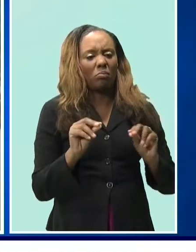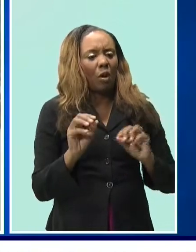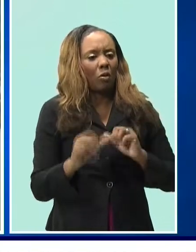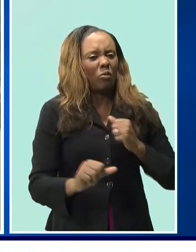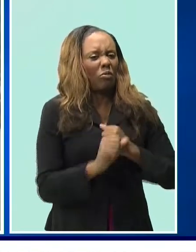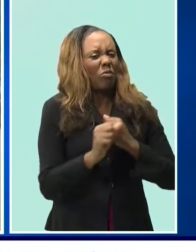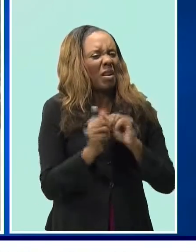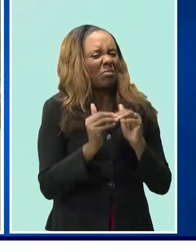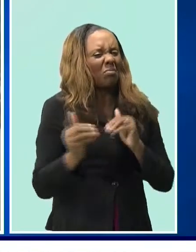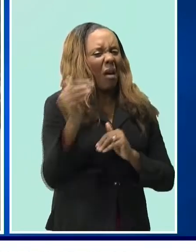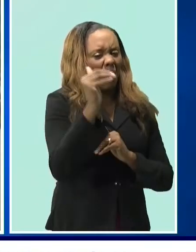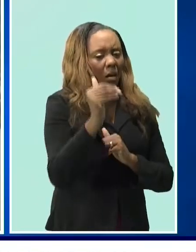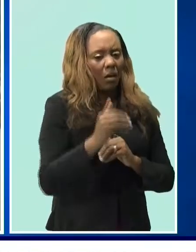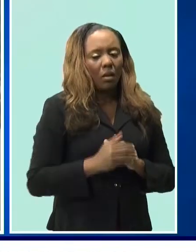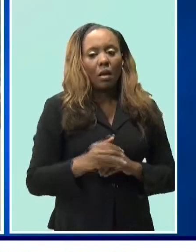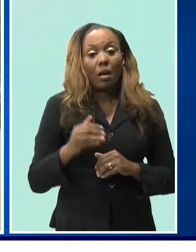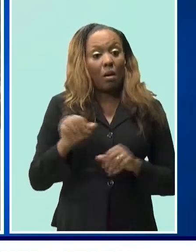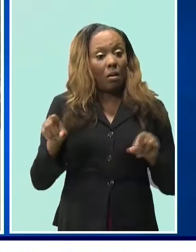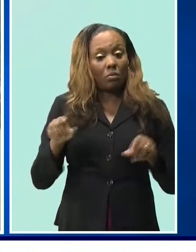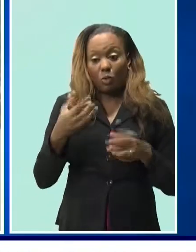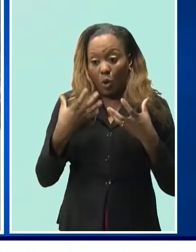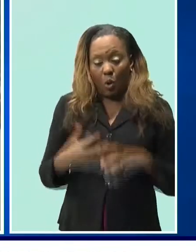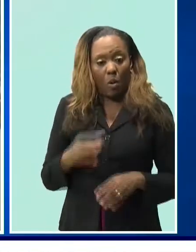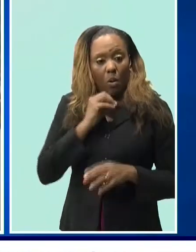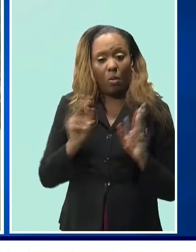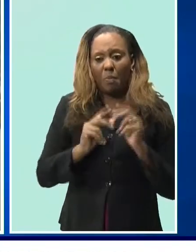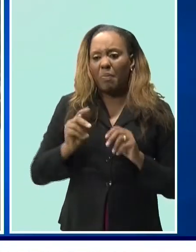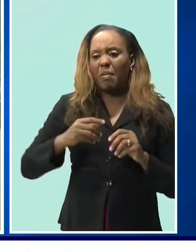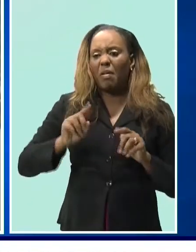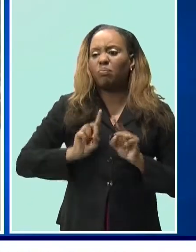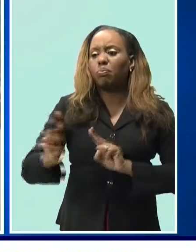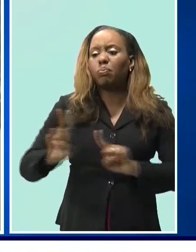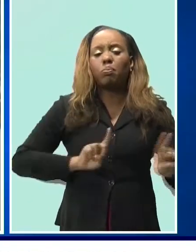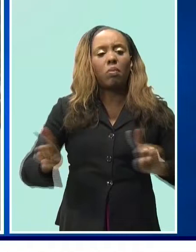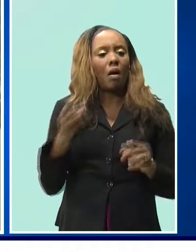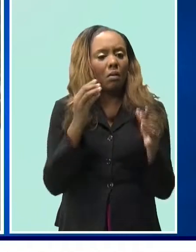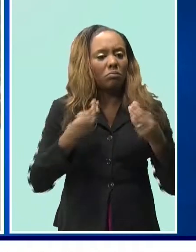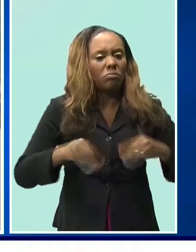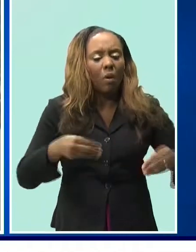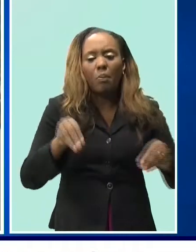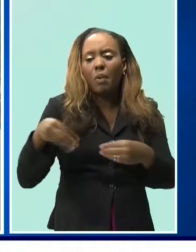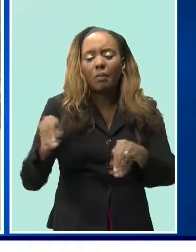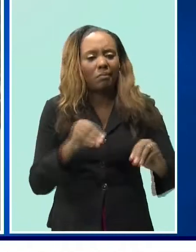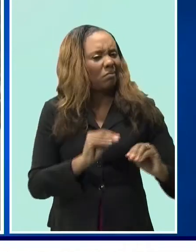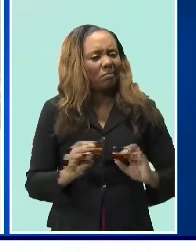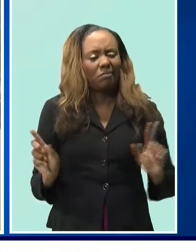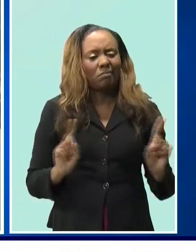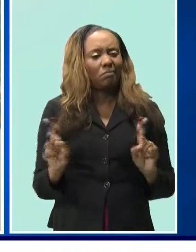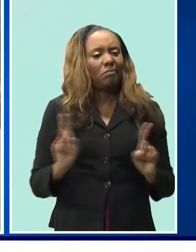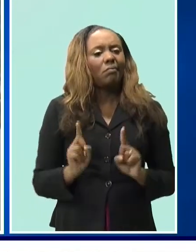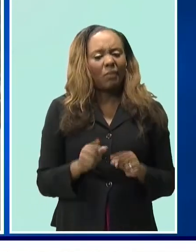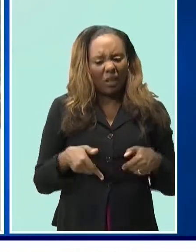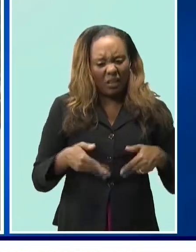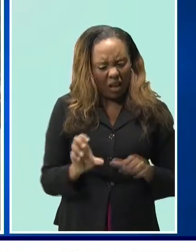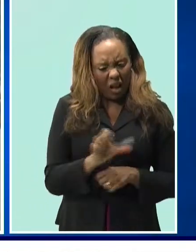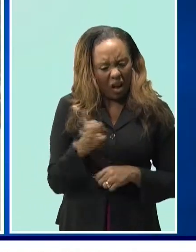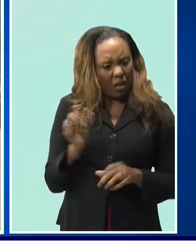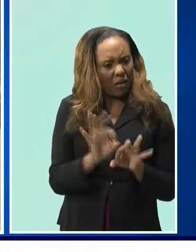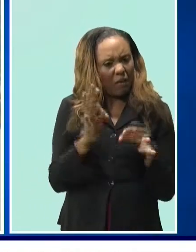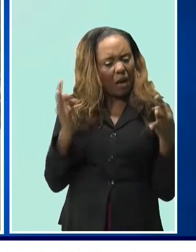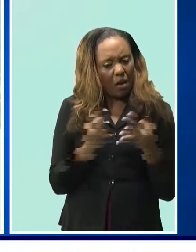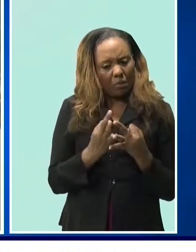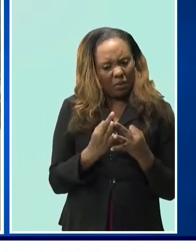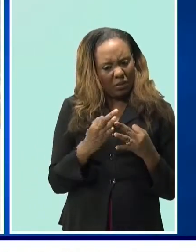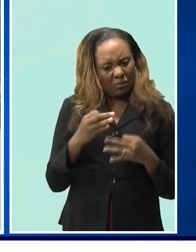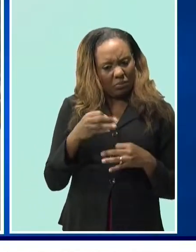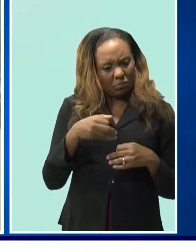but appealing really to their relatives and younger family members to go out and do the shopping or